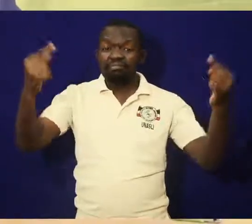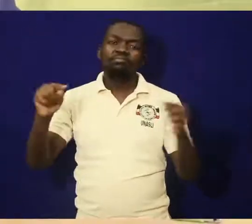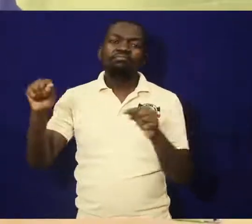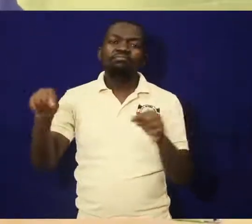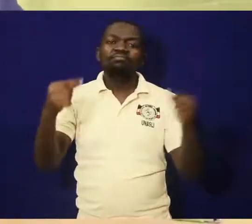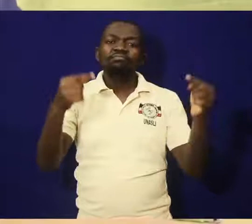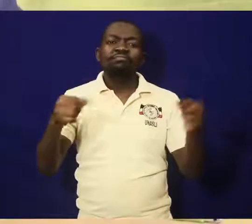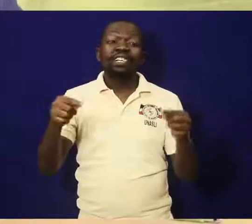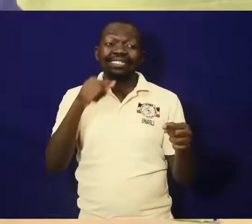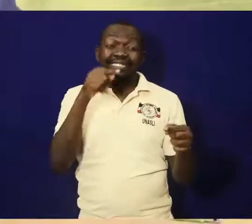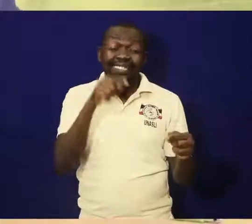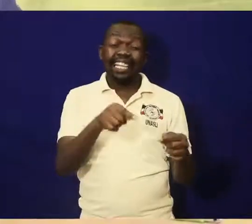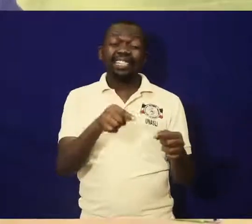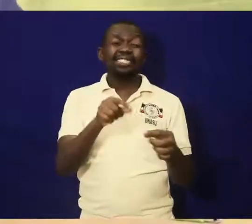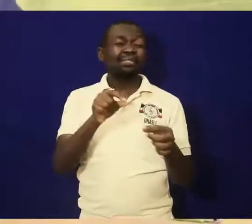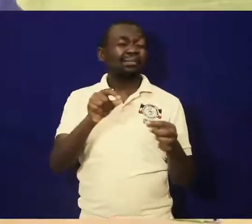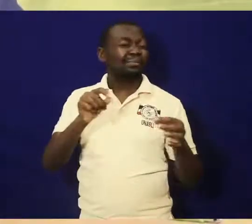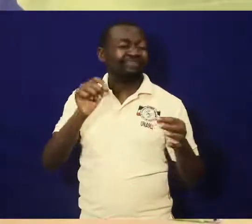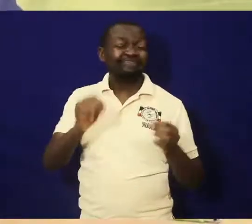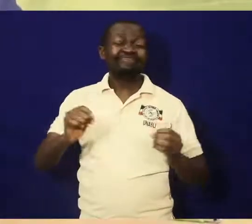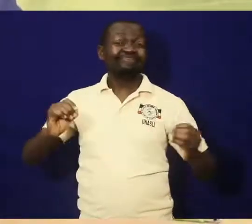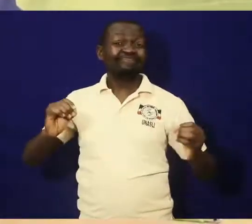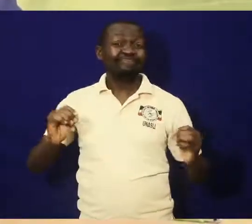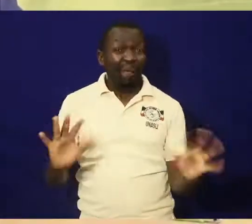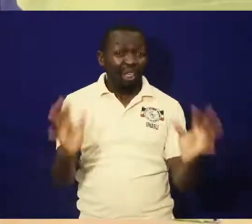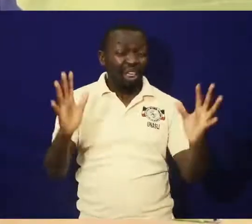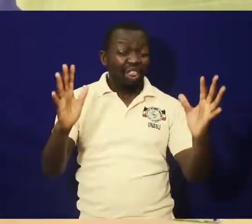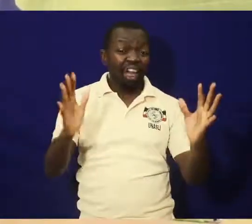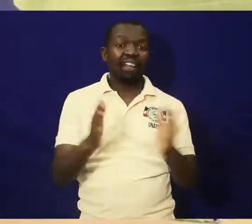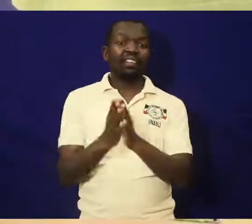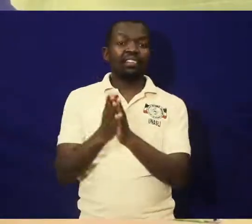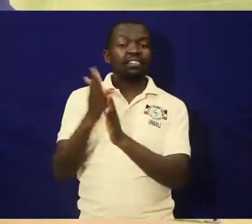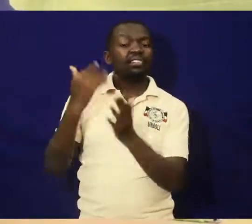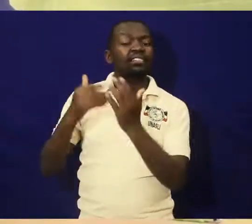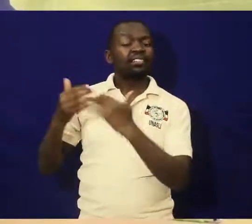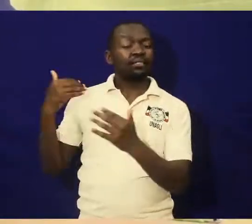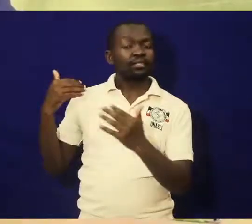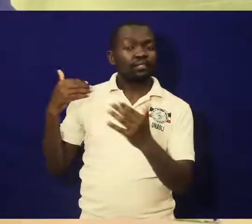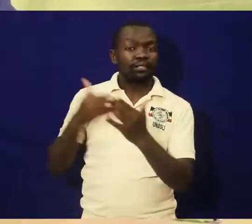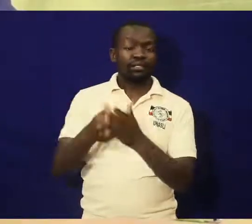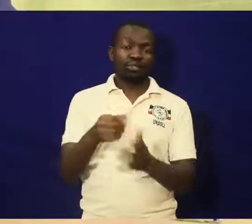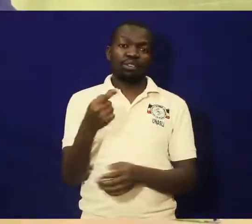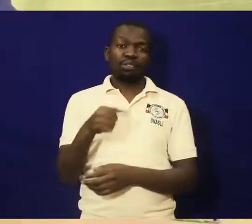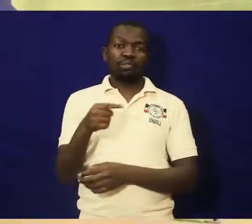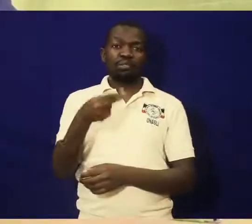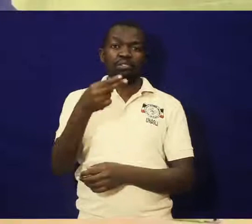off such a great and historical war.